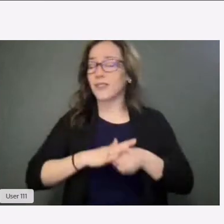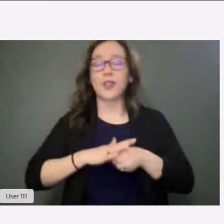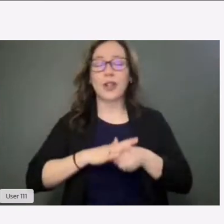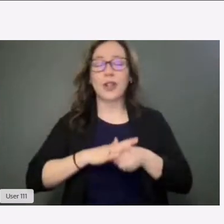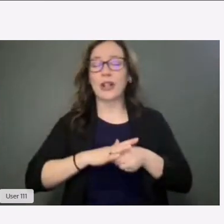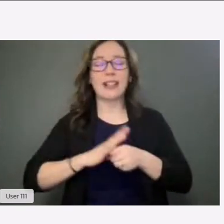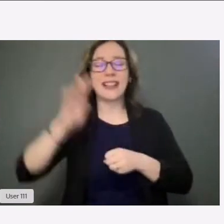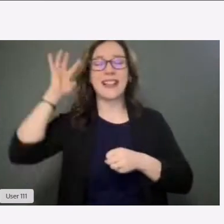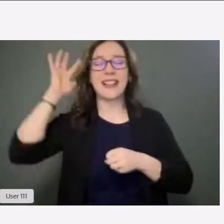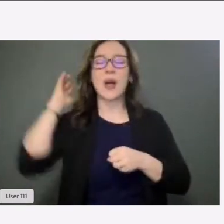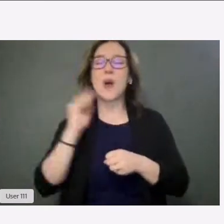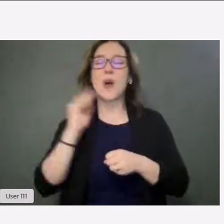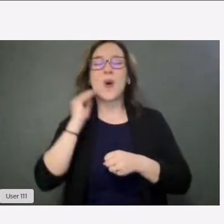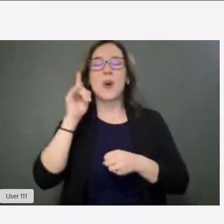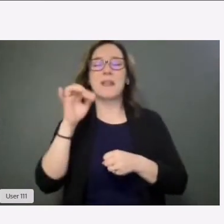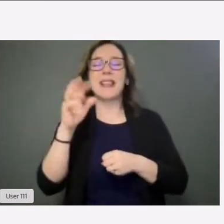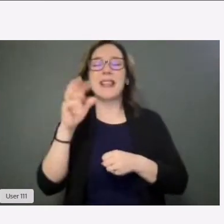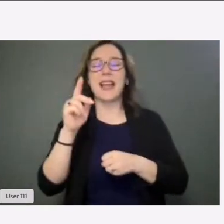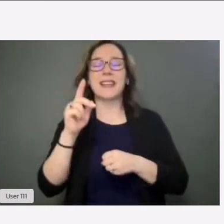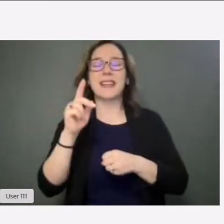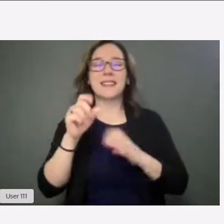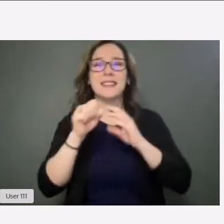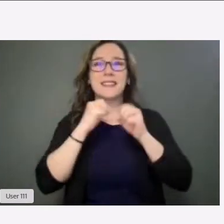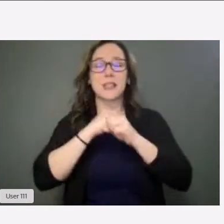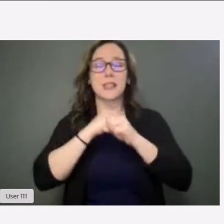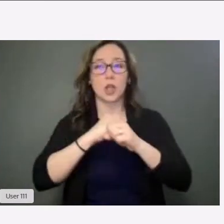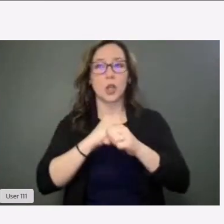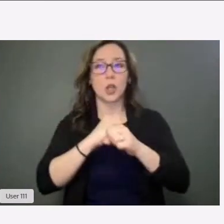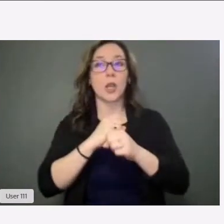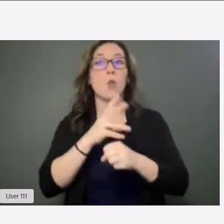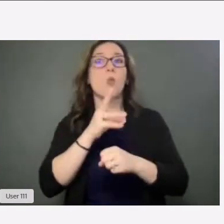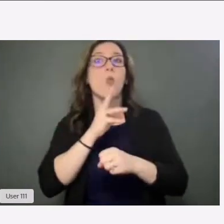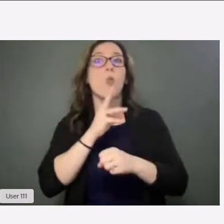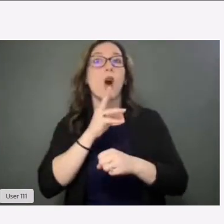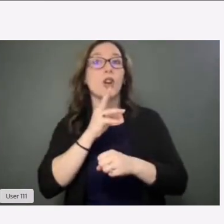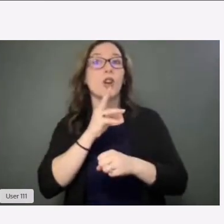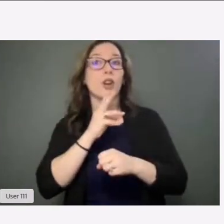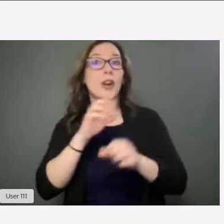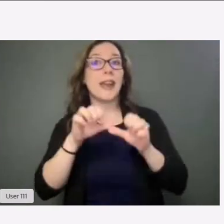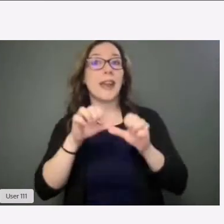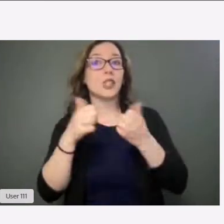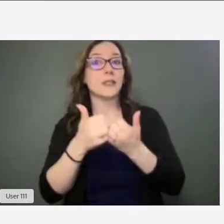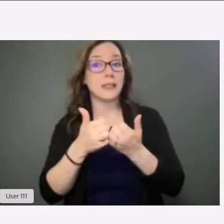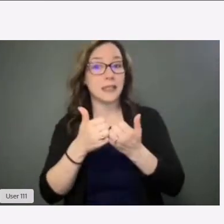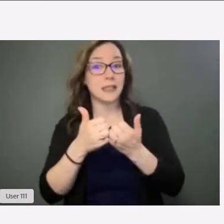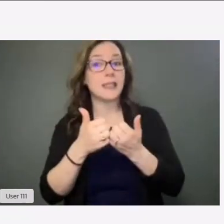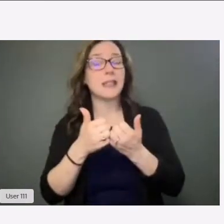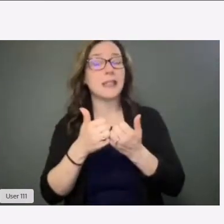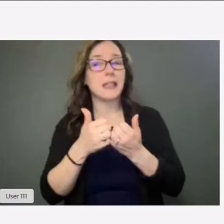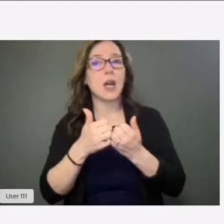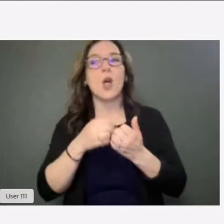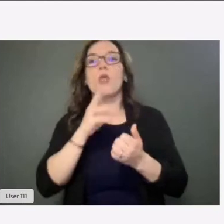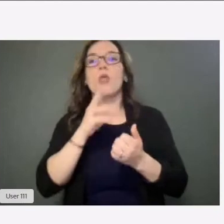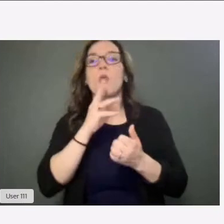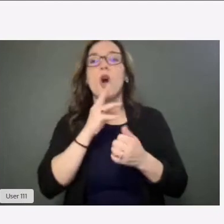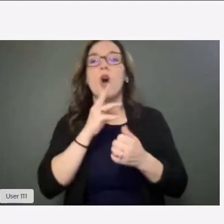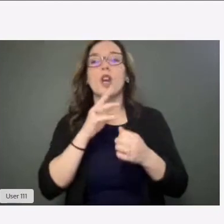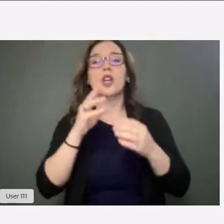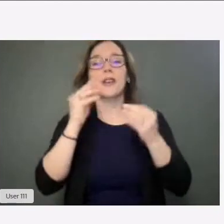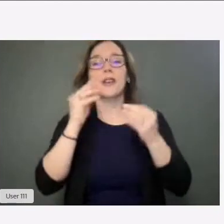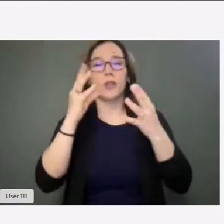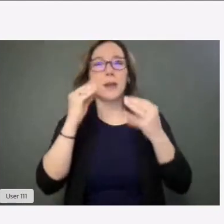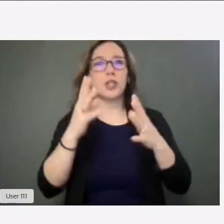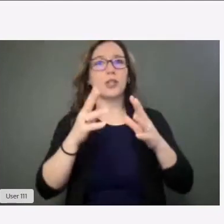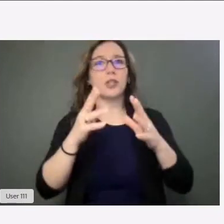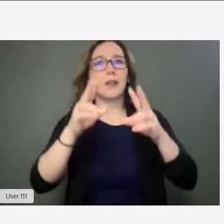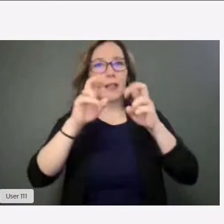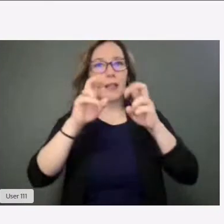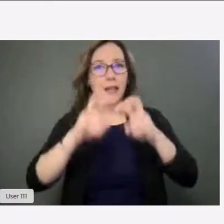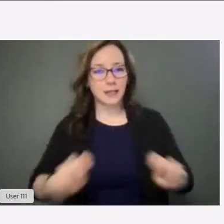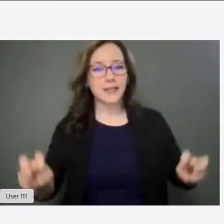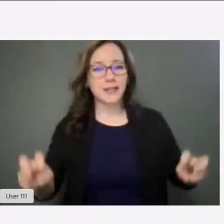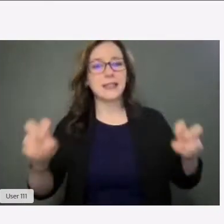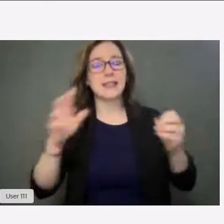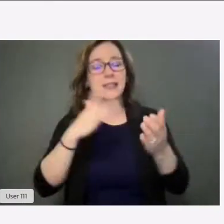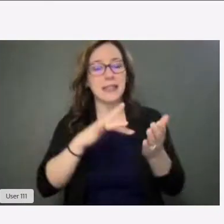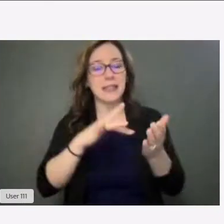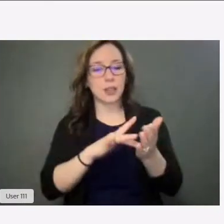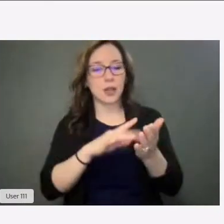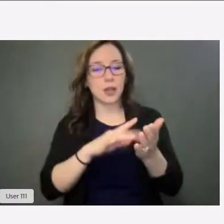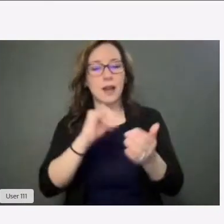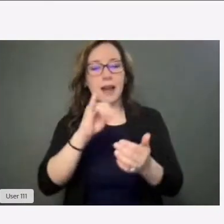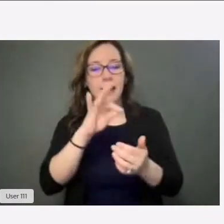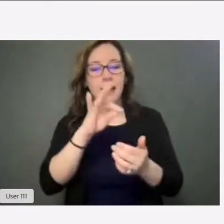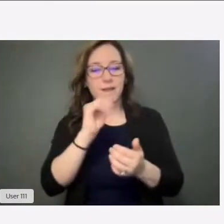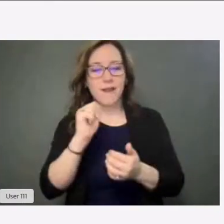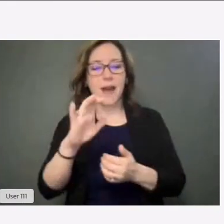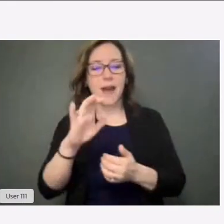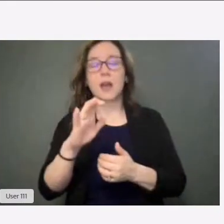for the Association of Metropolitan Water Agencies, helped to run the Water Information Sharing Analysis Center, or Water ISAC, personally very passionate